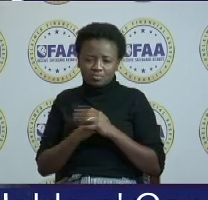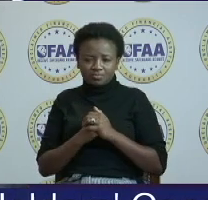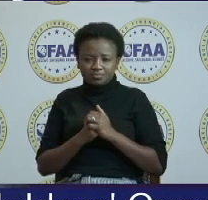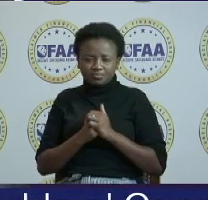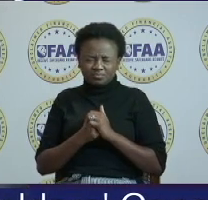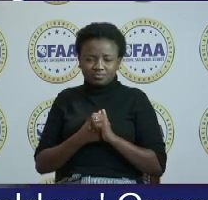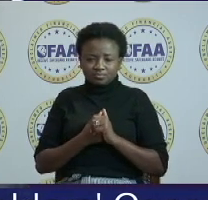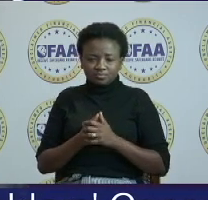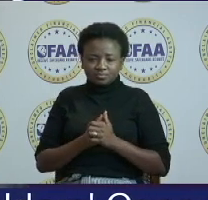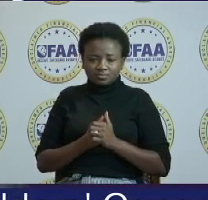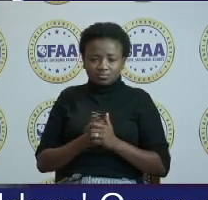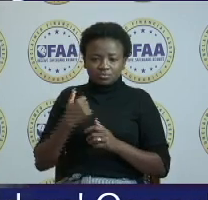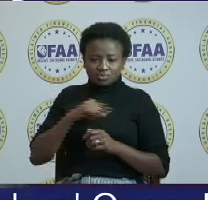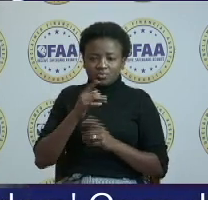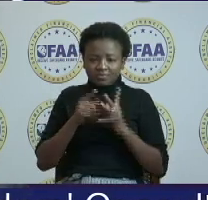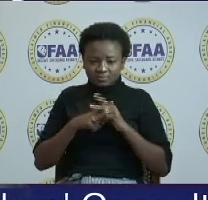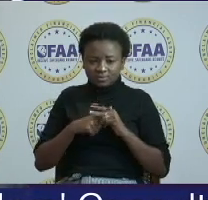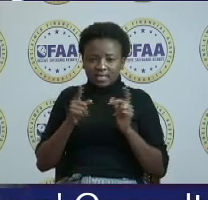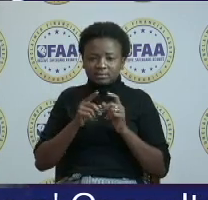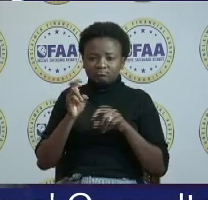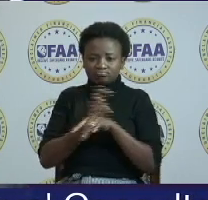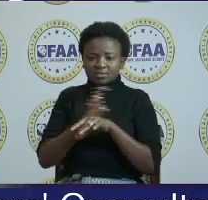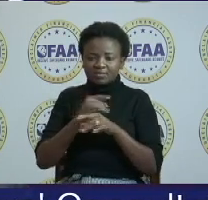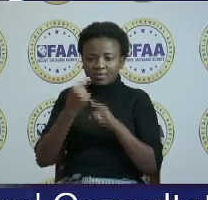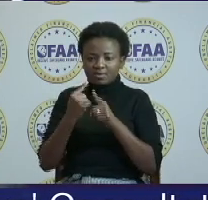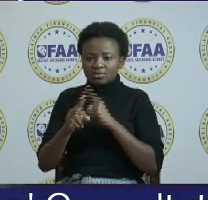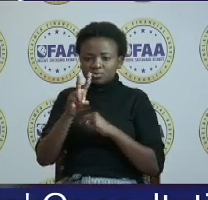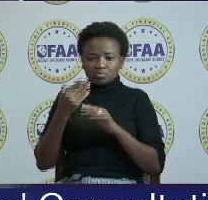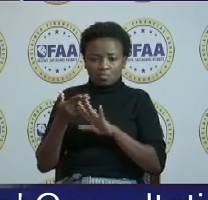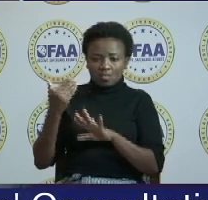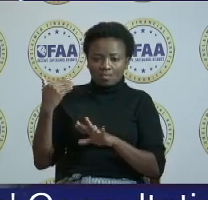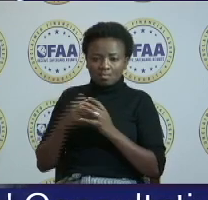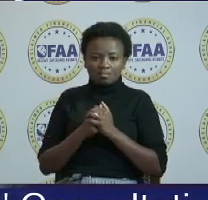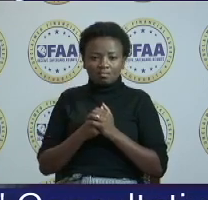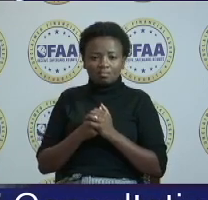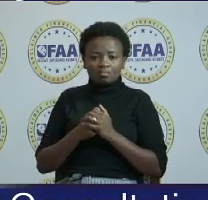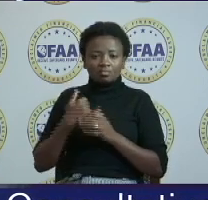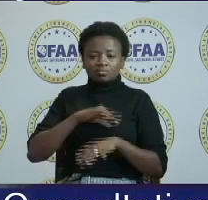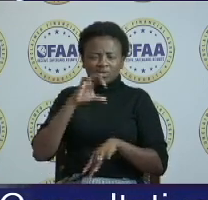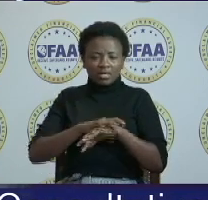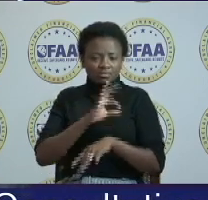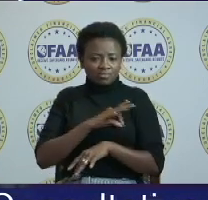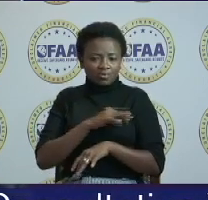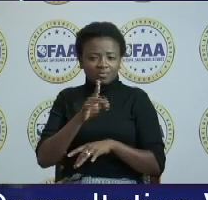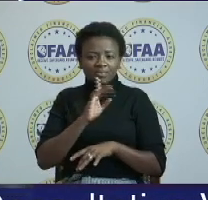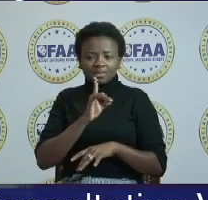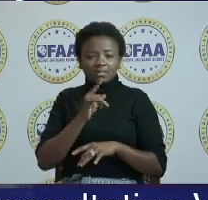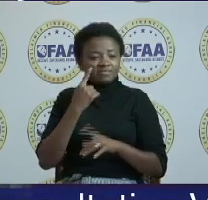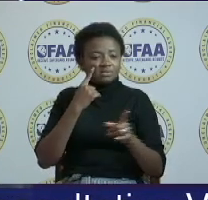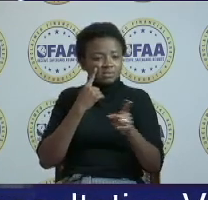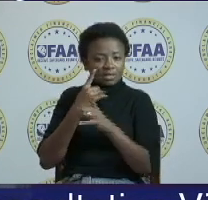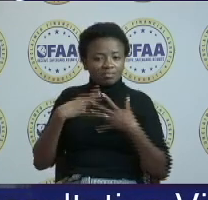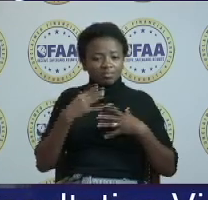an awareness survey 2 years ago, and the submissions or returns we got were actually, if you walk in the street